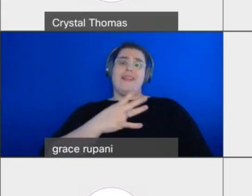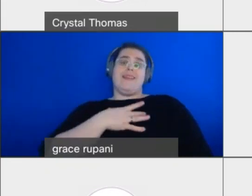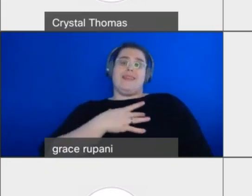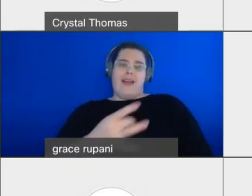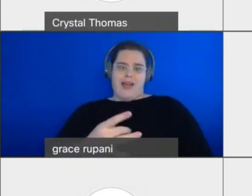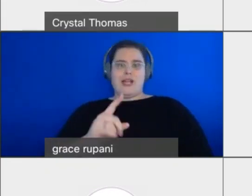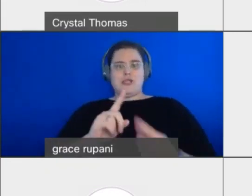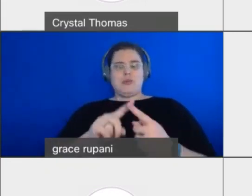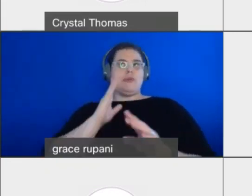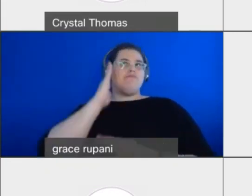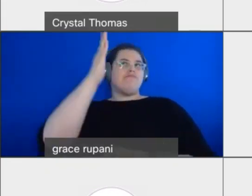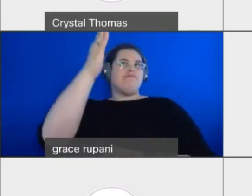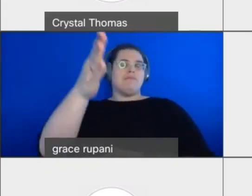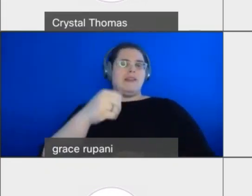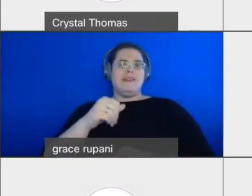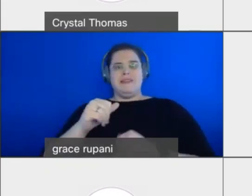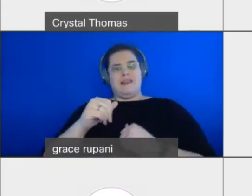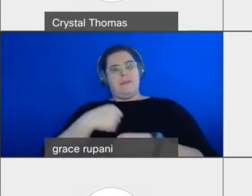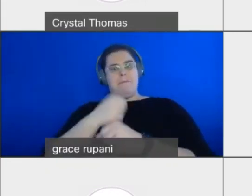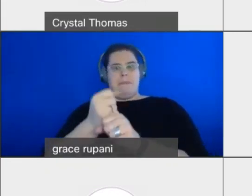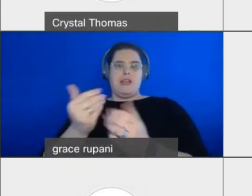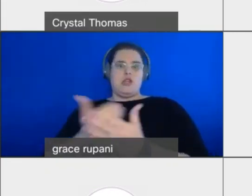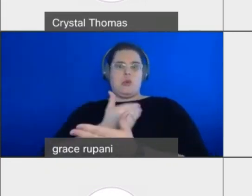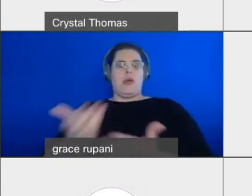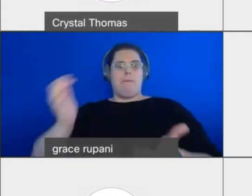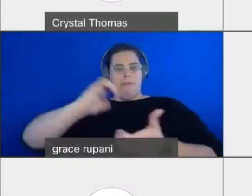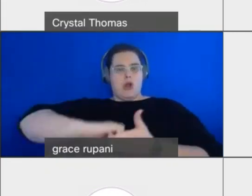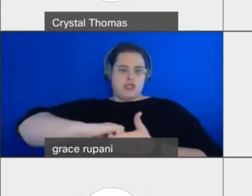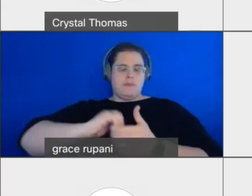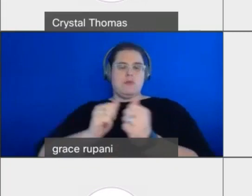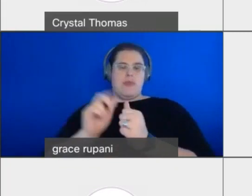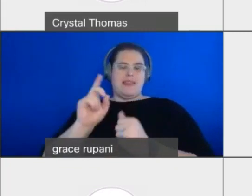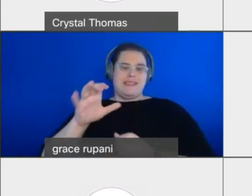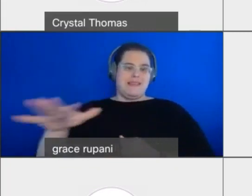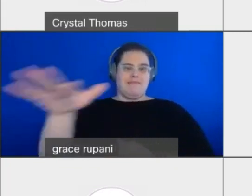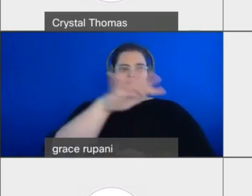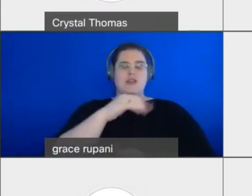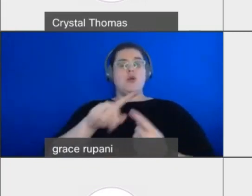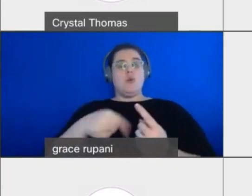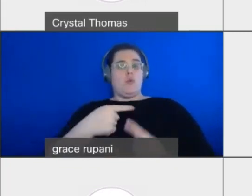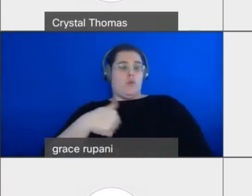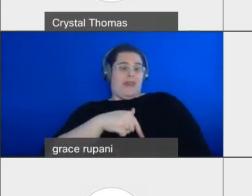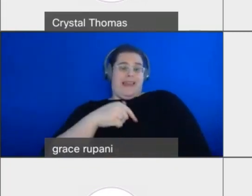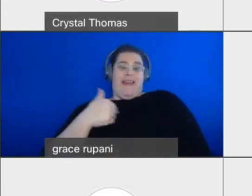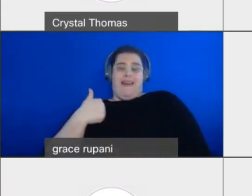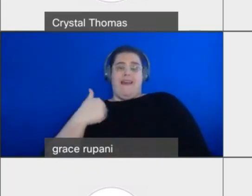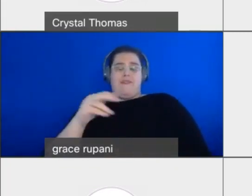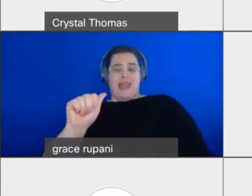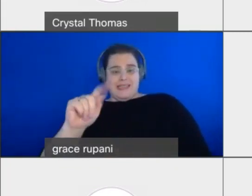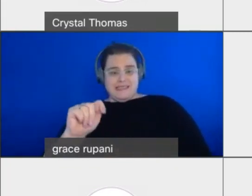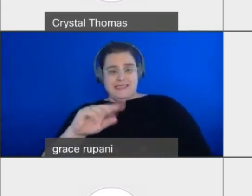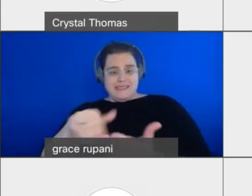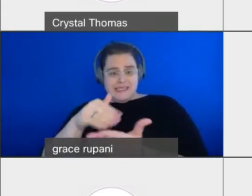for example, we have our AT Center and also our Accessibility Center. I met with the Advisory